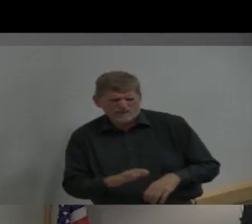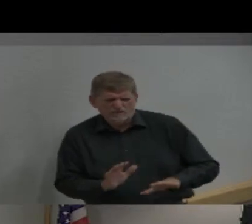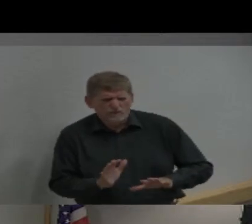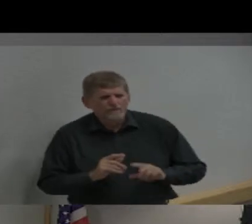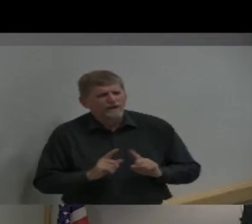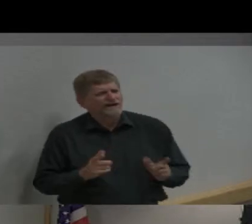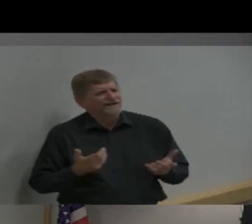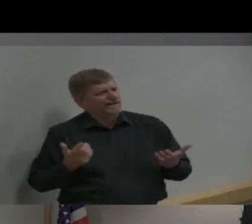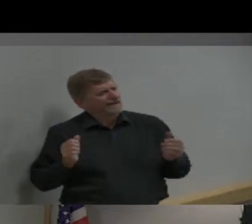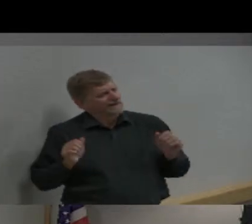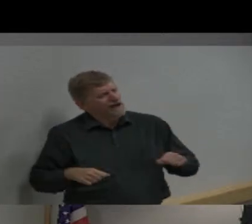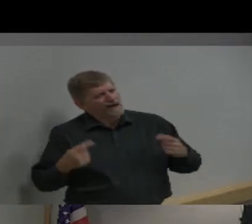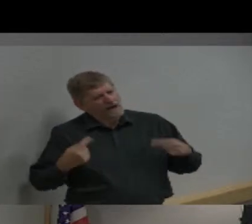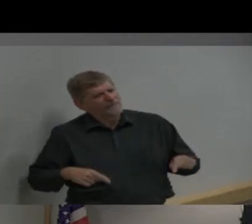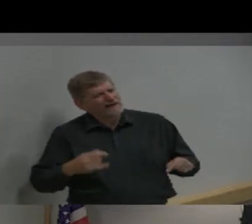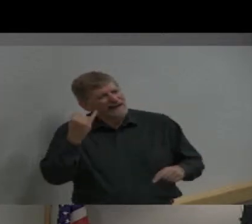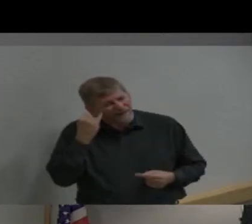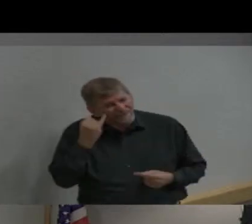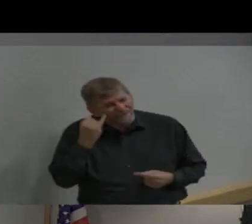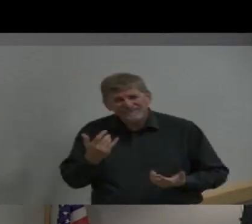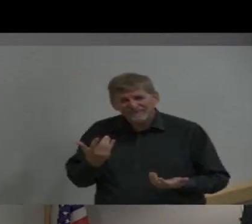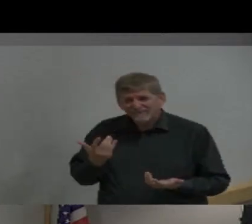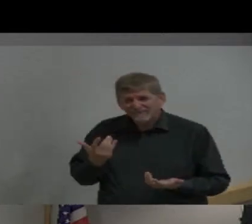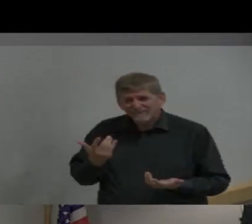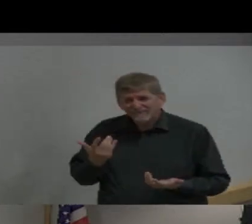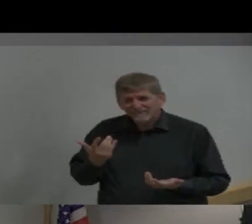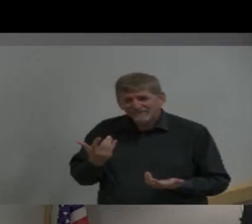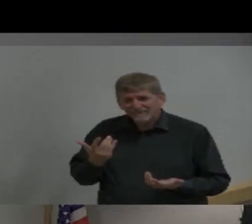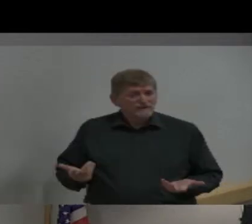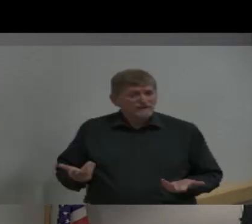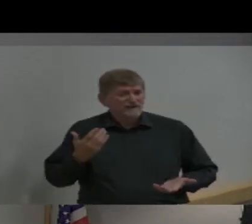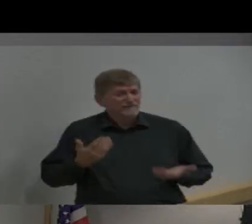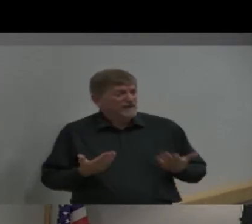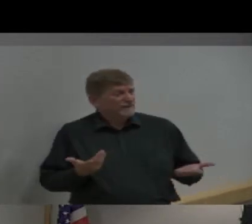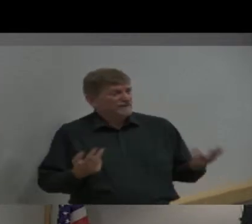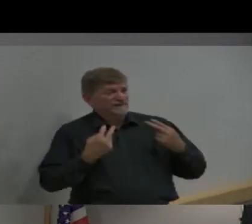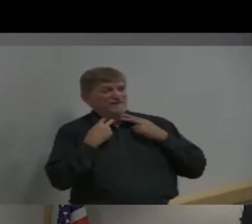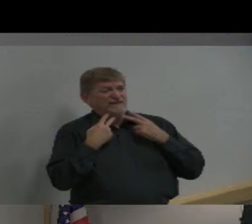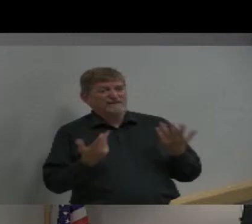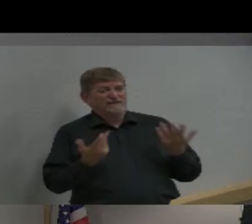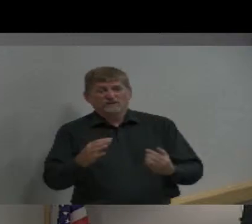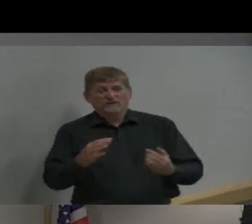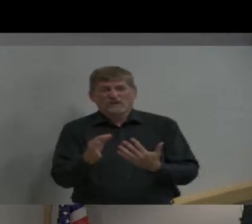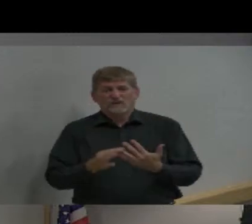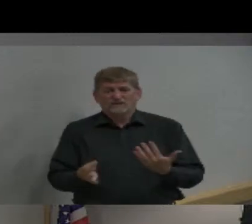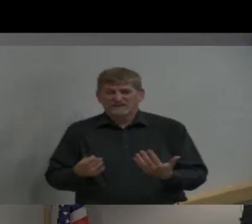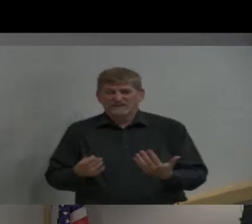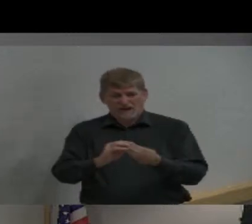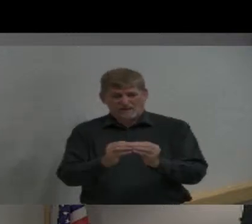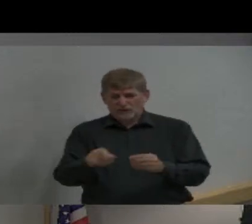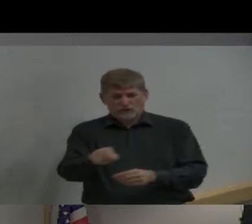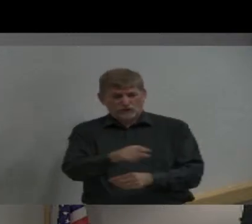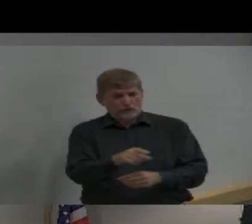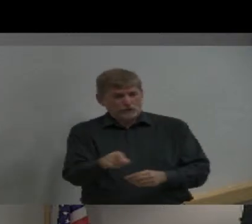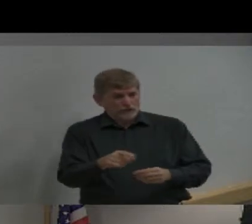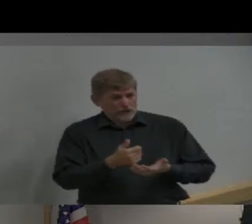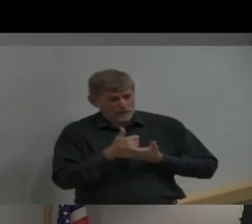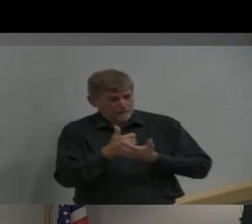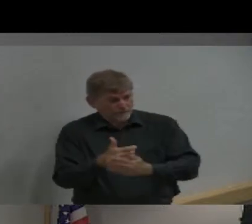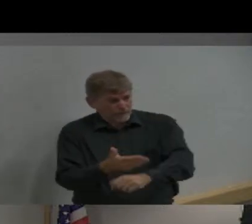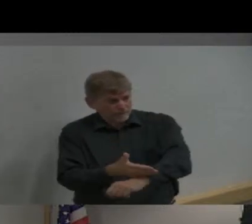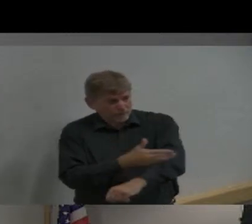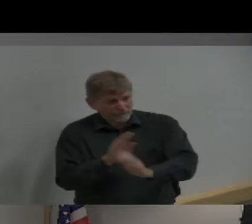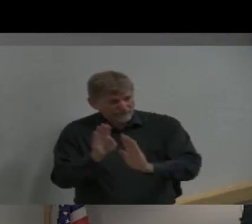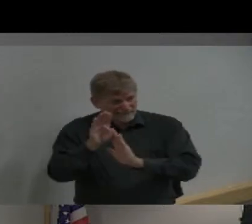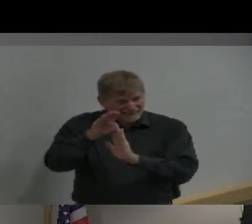that direction, we may not have a choice. Likewise, if the data improves, we would gladly pull back on